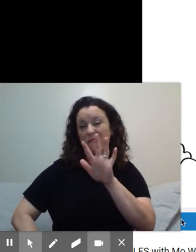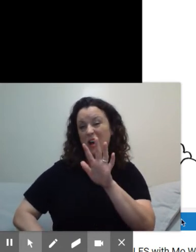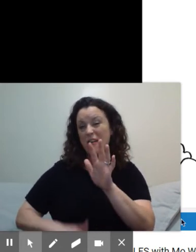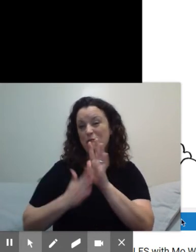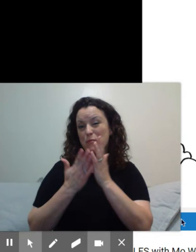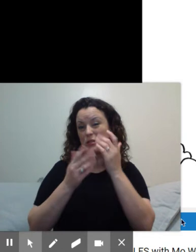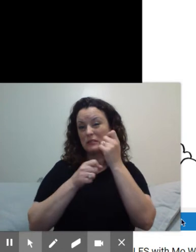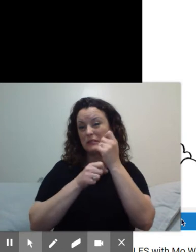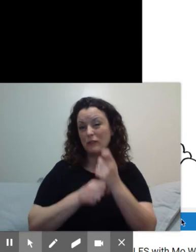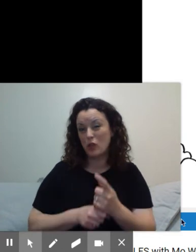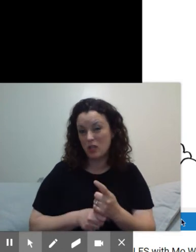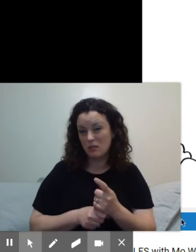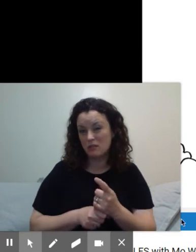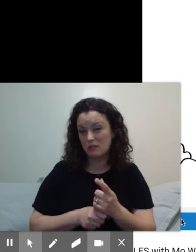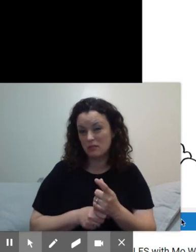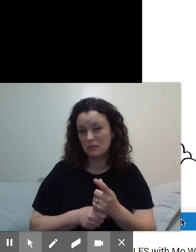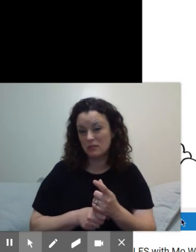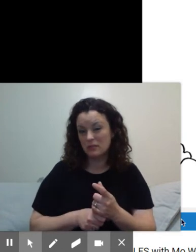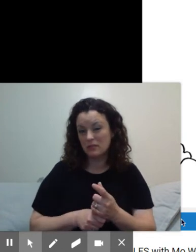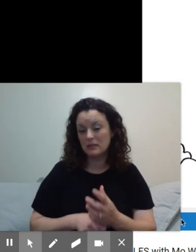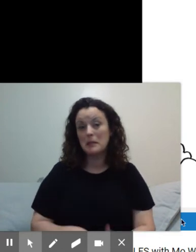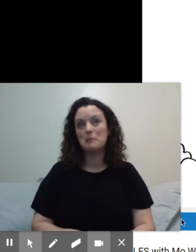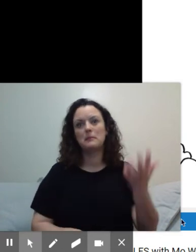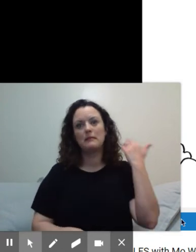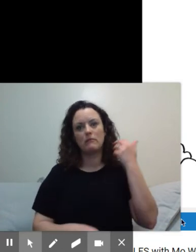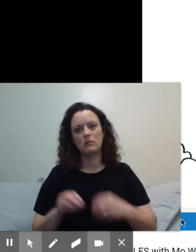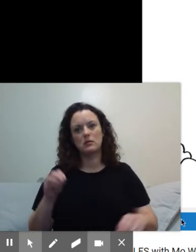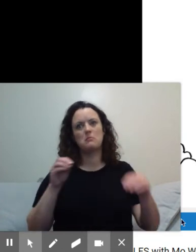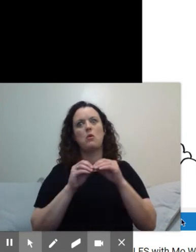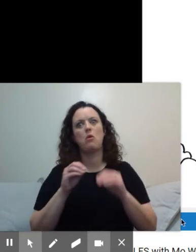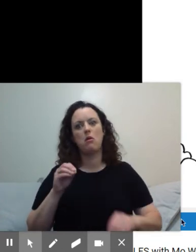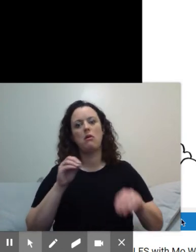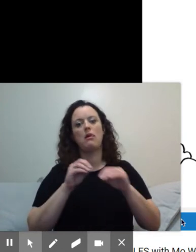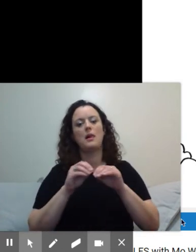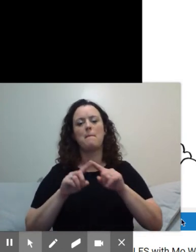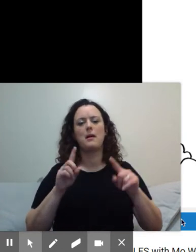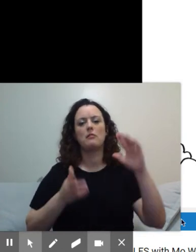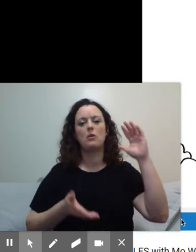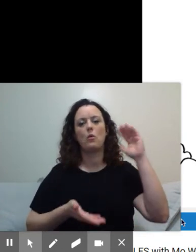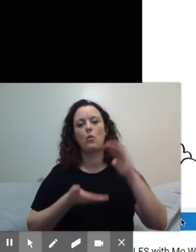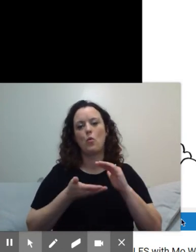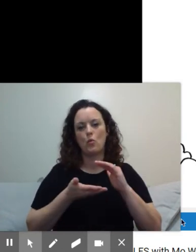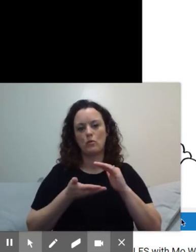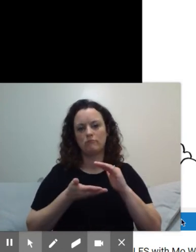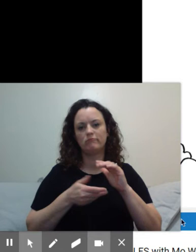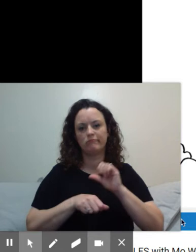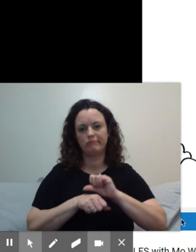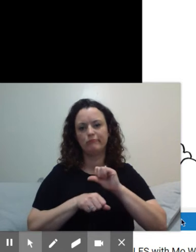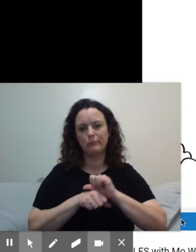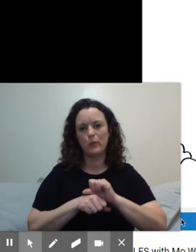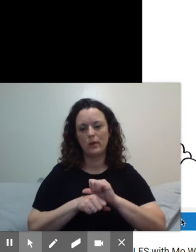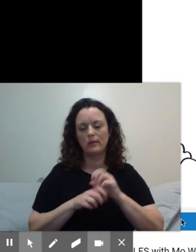5 books a year. Used to be a lot more, but I've slowed down quite a bit.